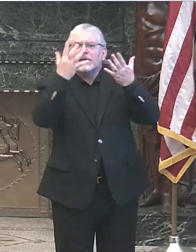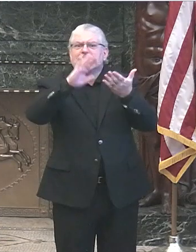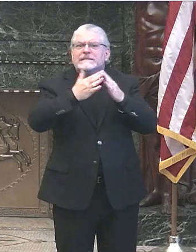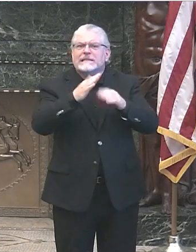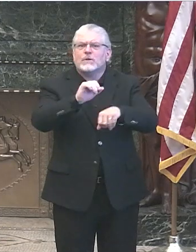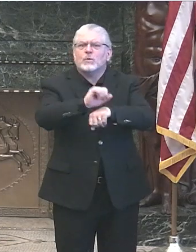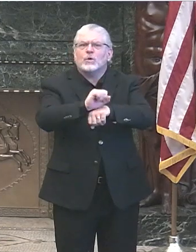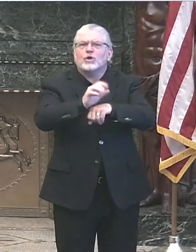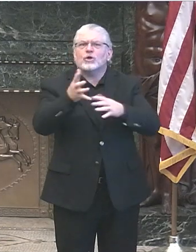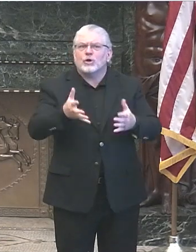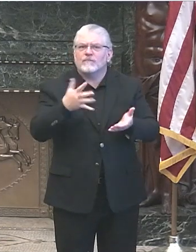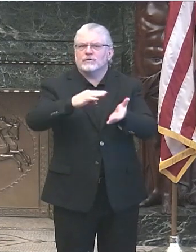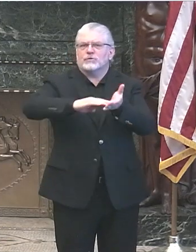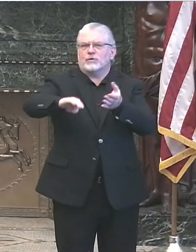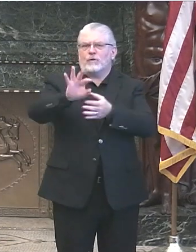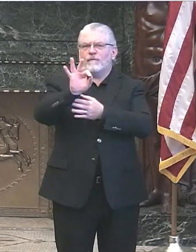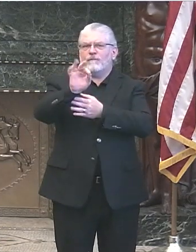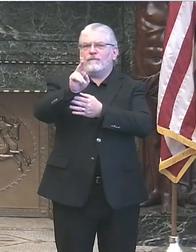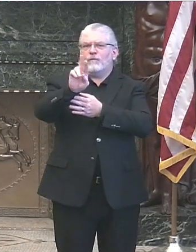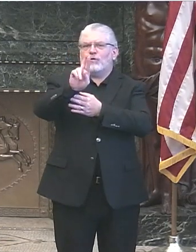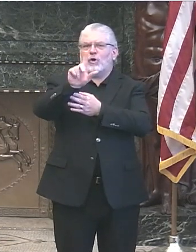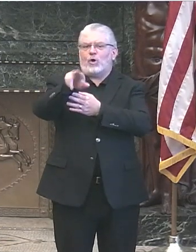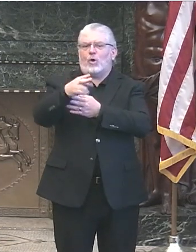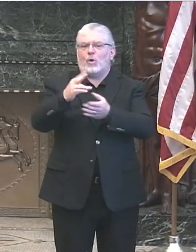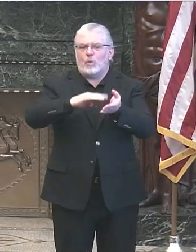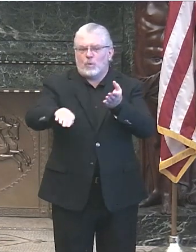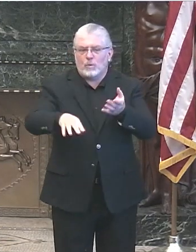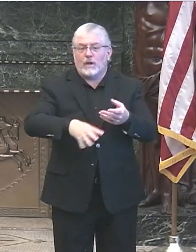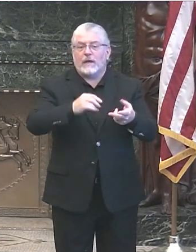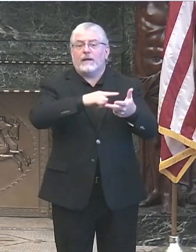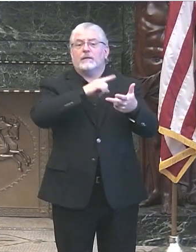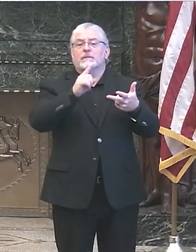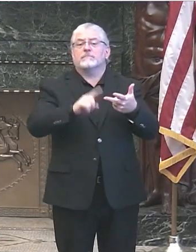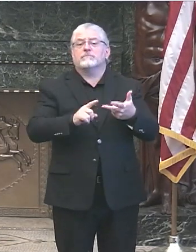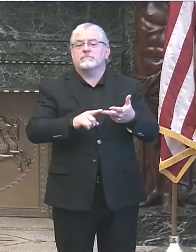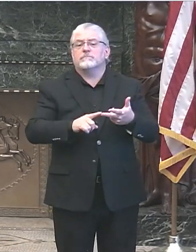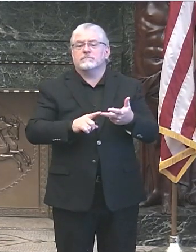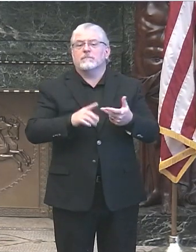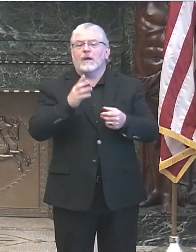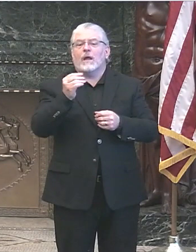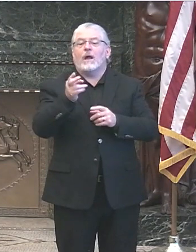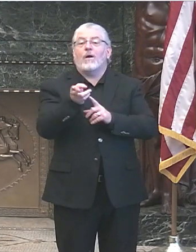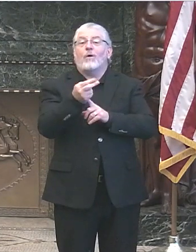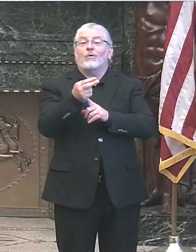site at the Holiday Inn? And how much is the city paying for that? Sure.